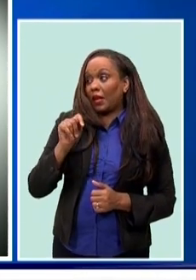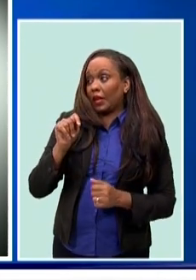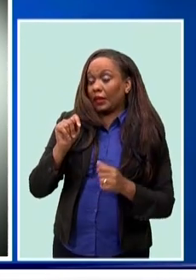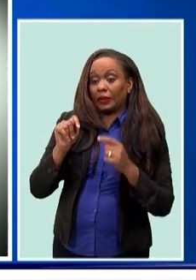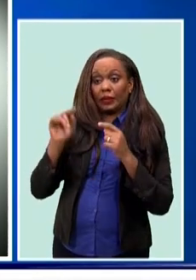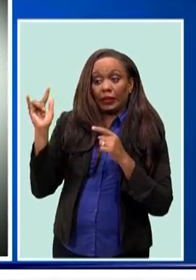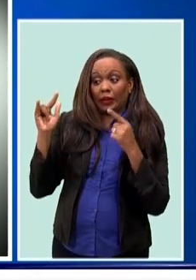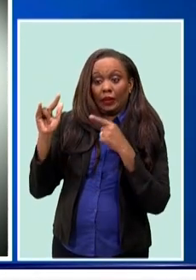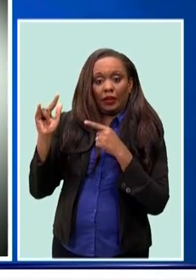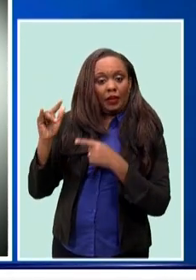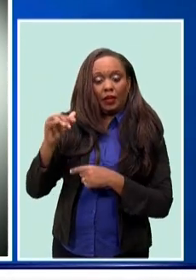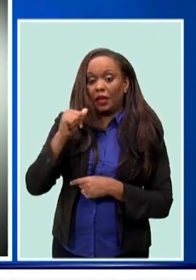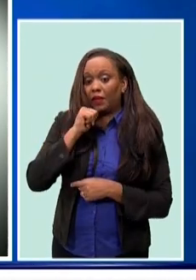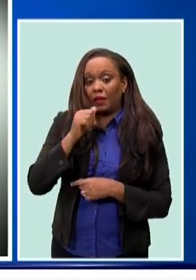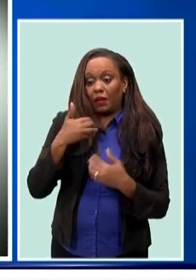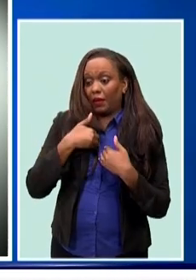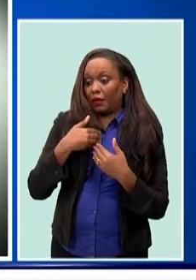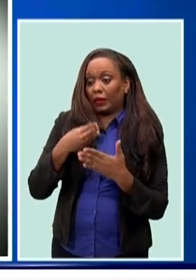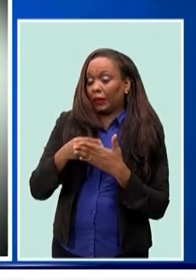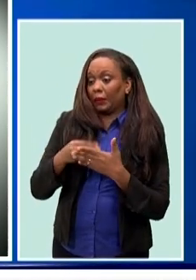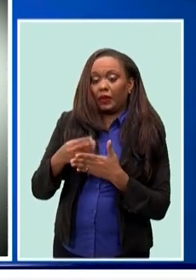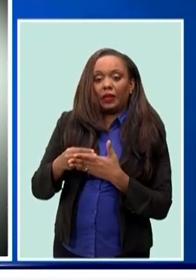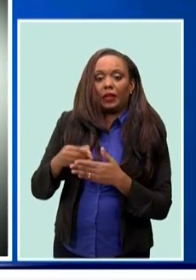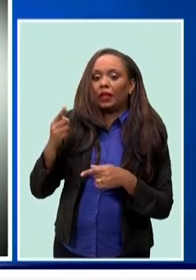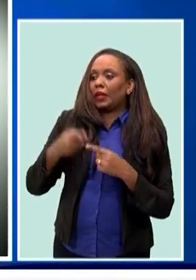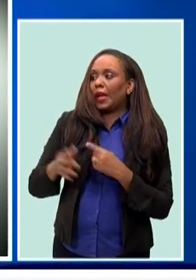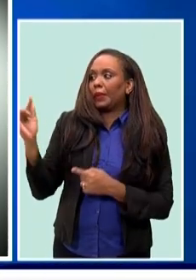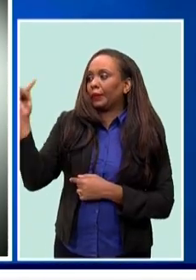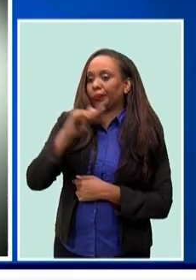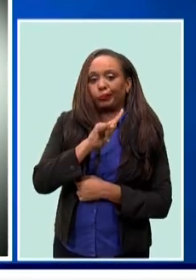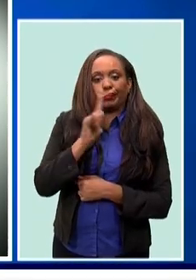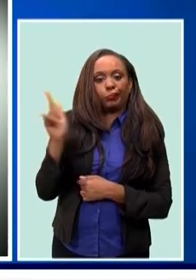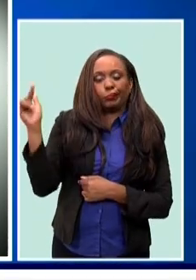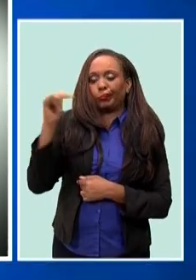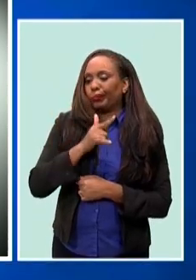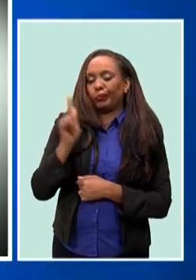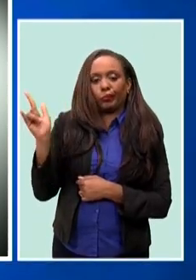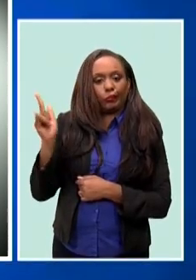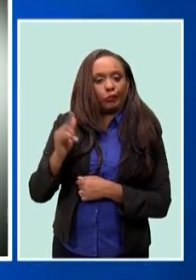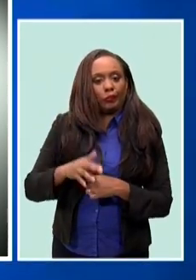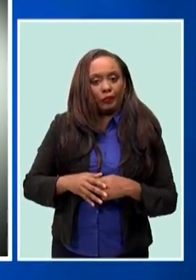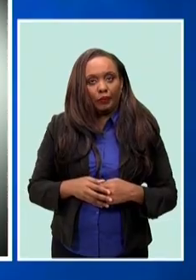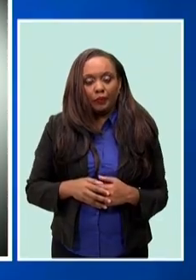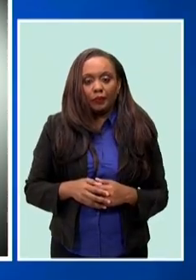contribution from governments, they will not be able to operate beyond 10 days.